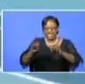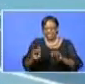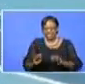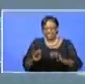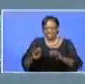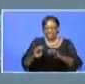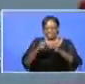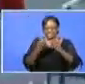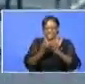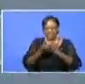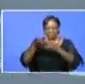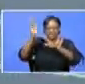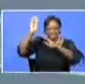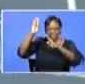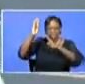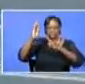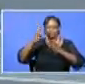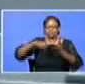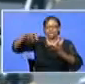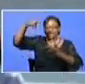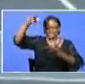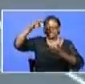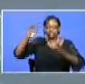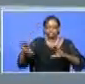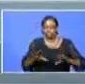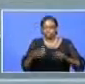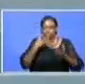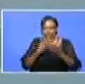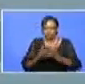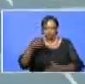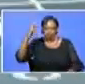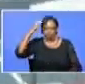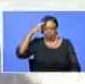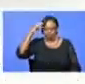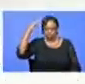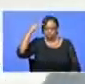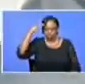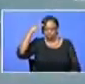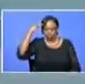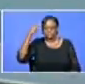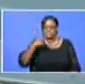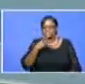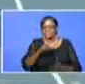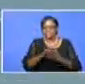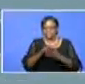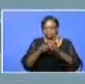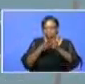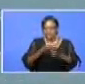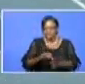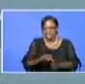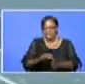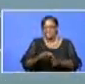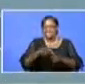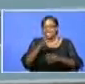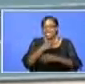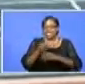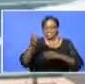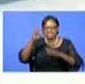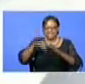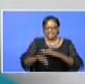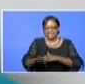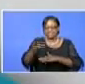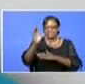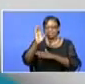at the Carifta Championships. We start off with Romeo Knowles, who's with the track and field team, down in the Cayman